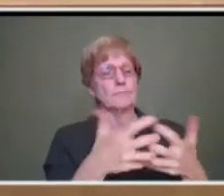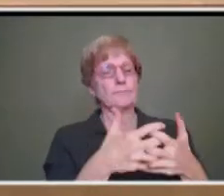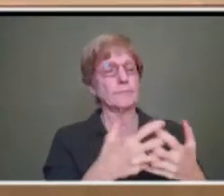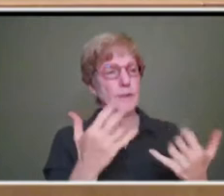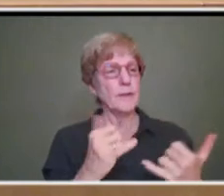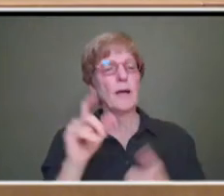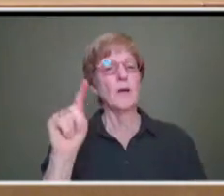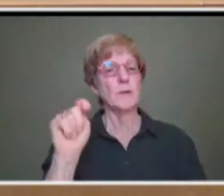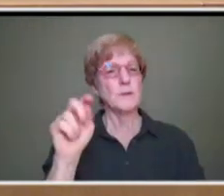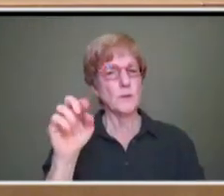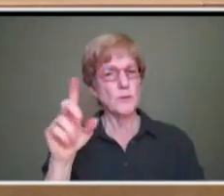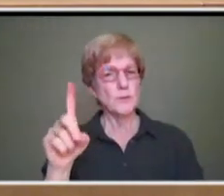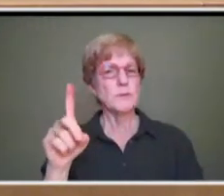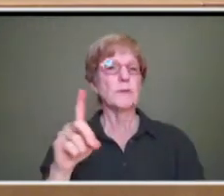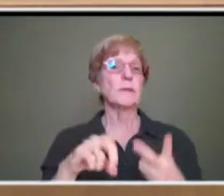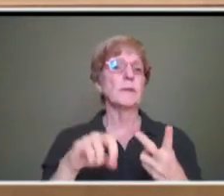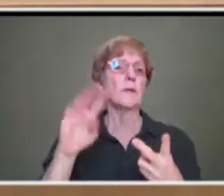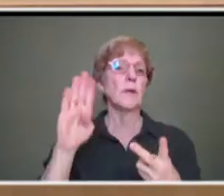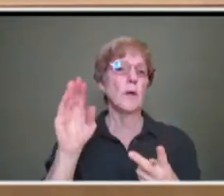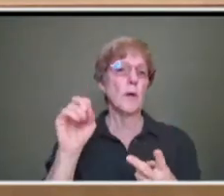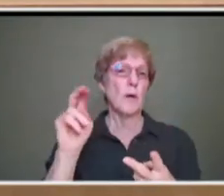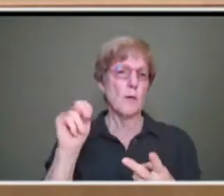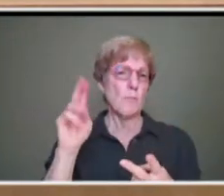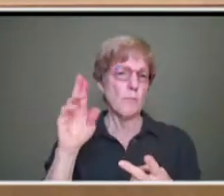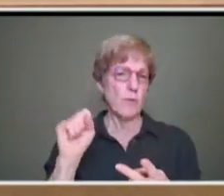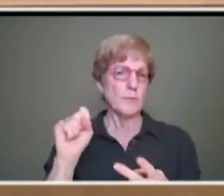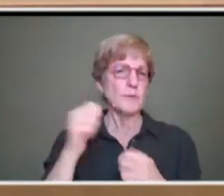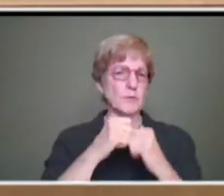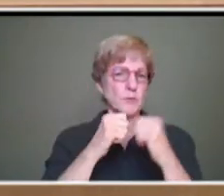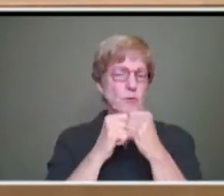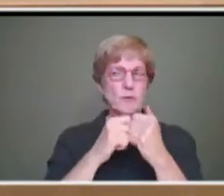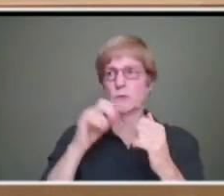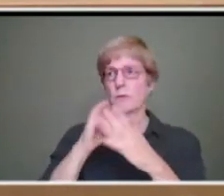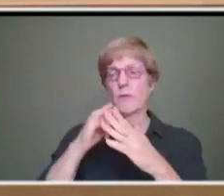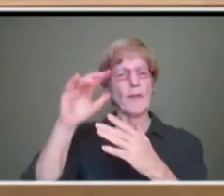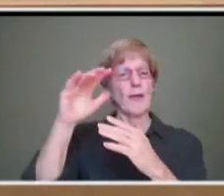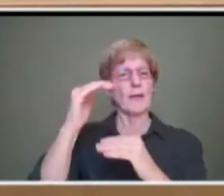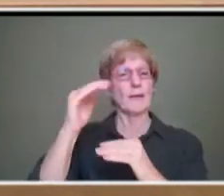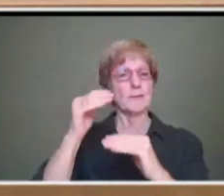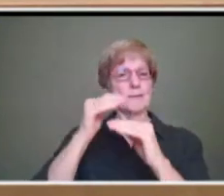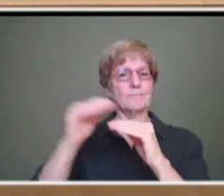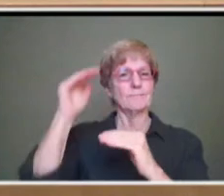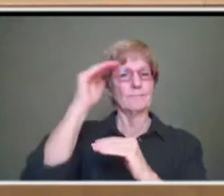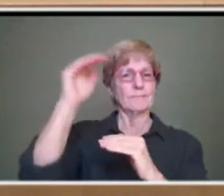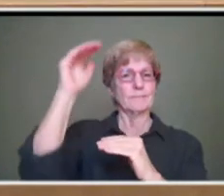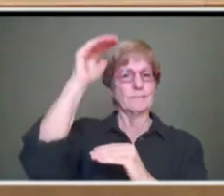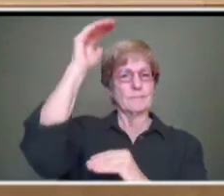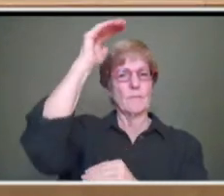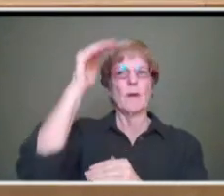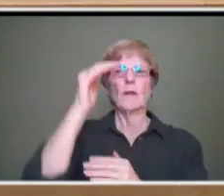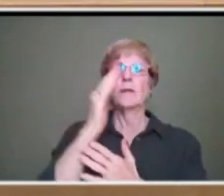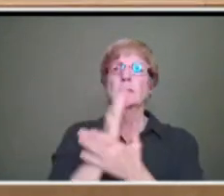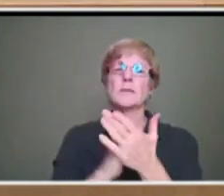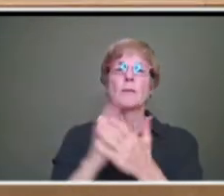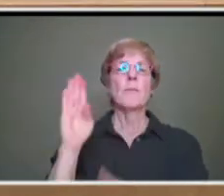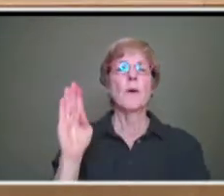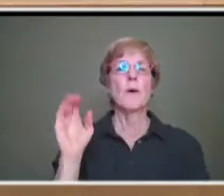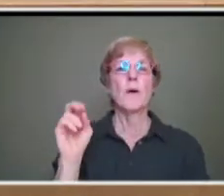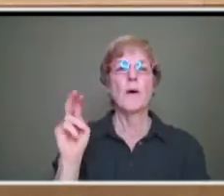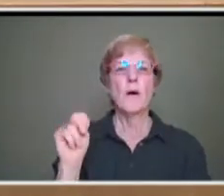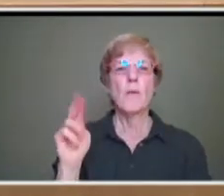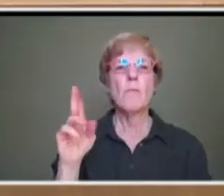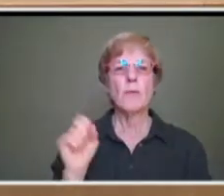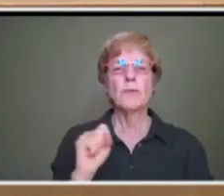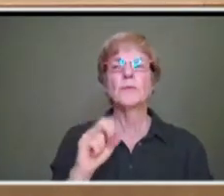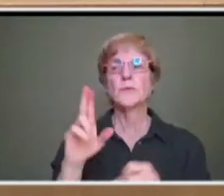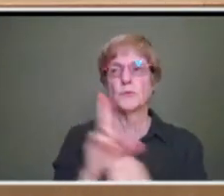Tod with bonus structure where you want to exceed height or other aspects of your project their bonus items that can be used to